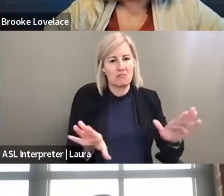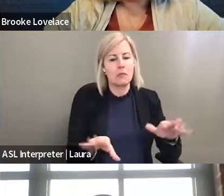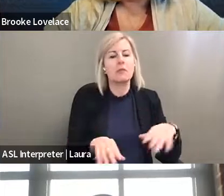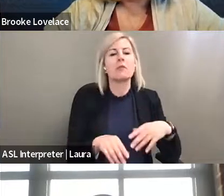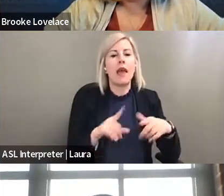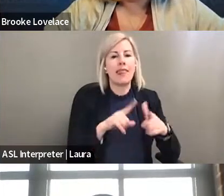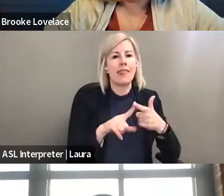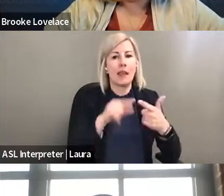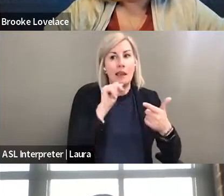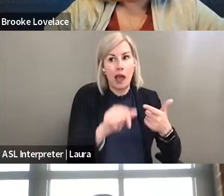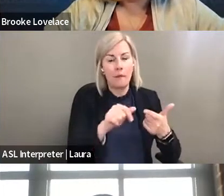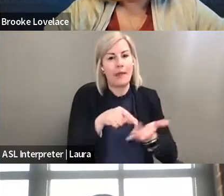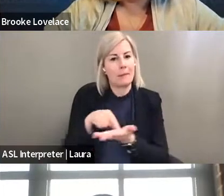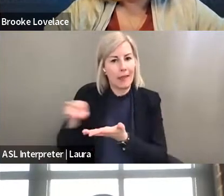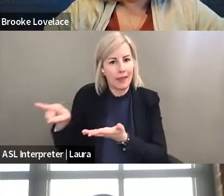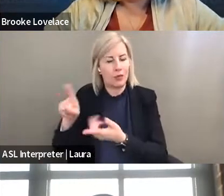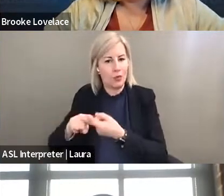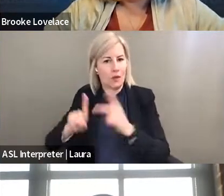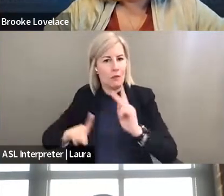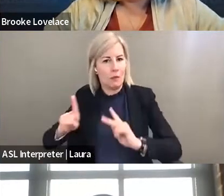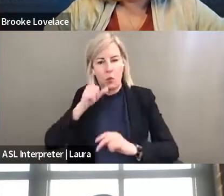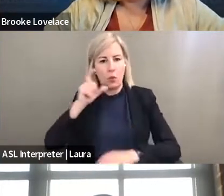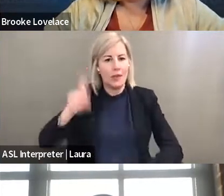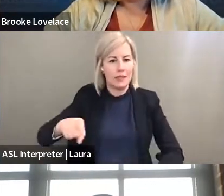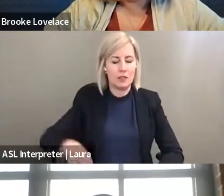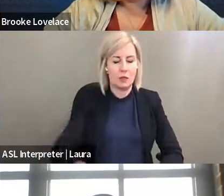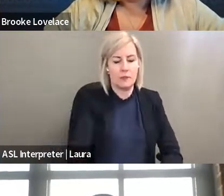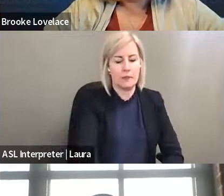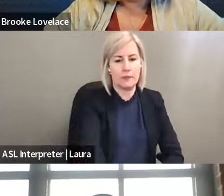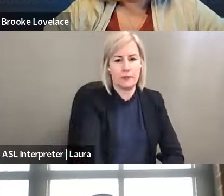not get into the hands of the people that it was supposed to get to.